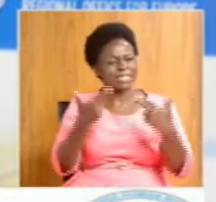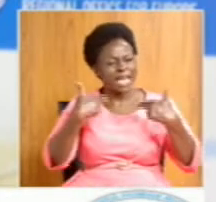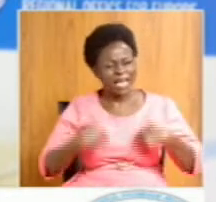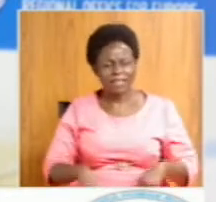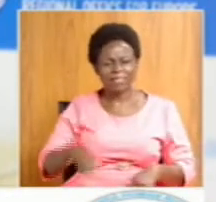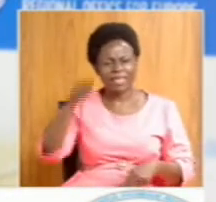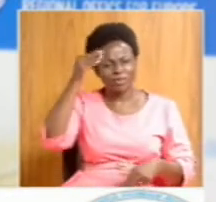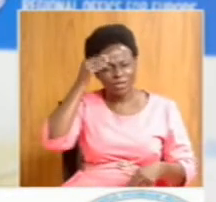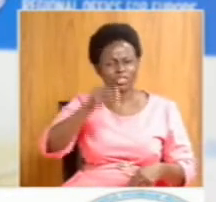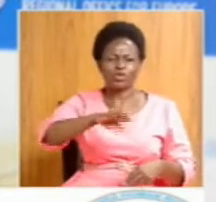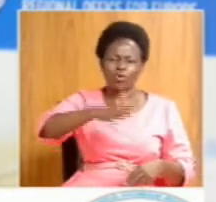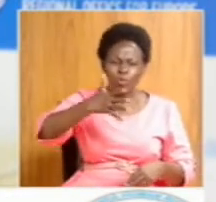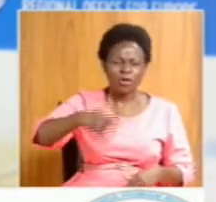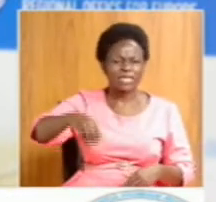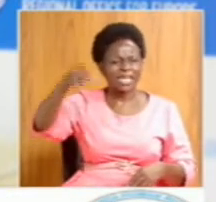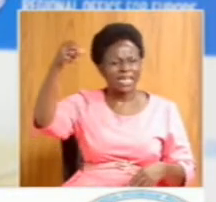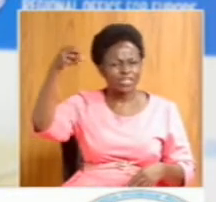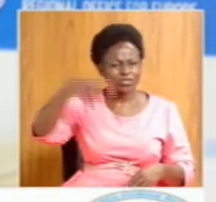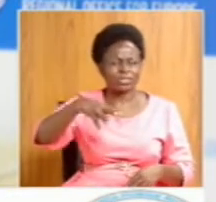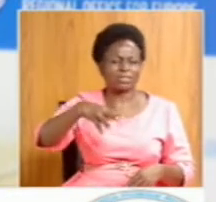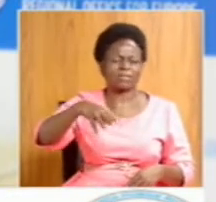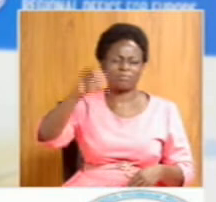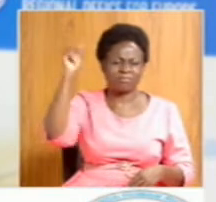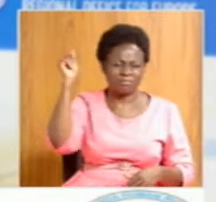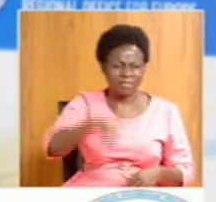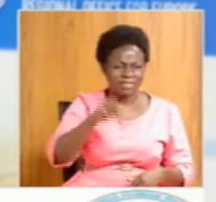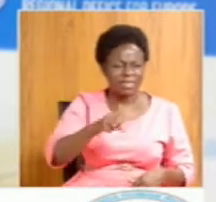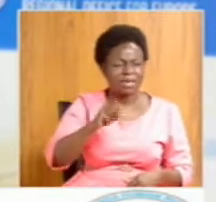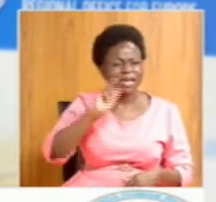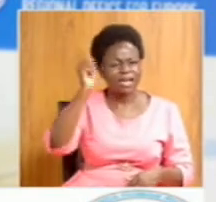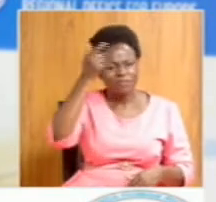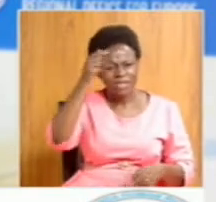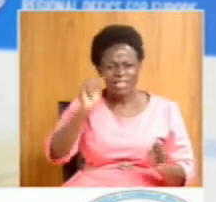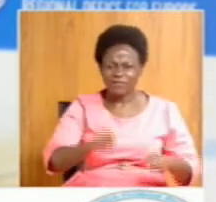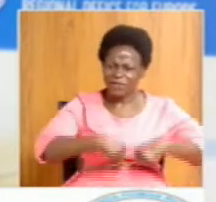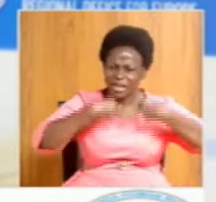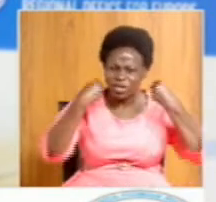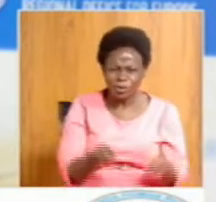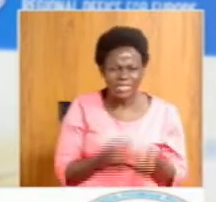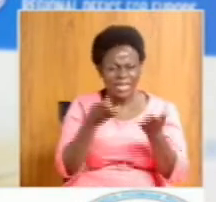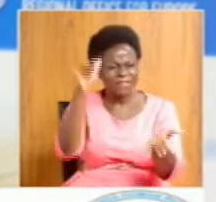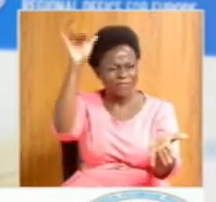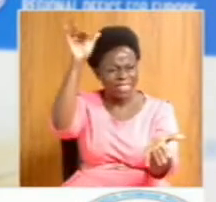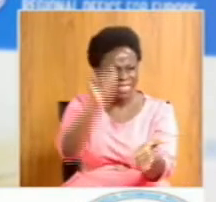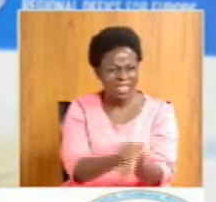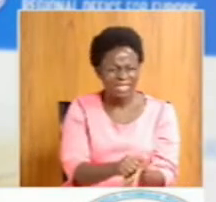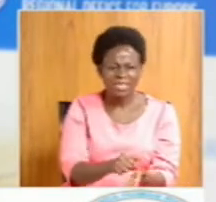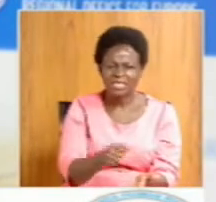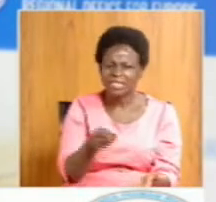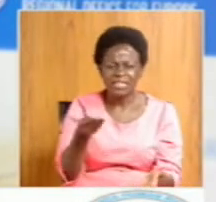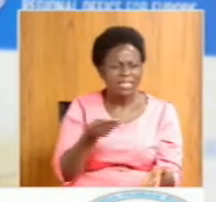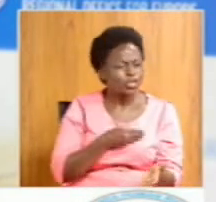education water electricity these are basics if a government cannot deliver that it has no